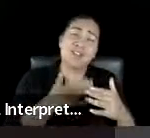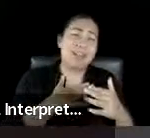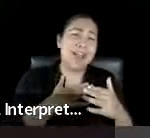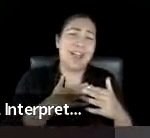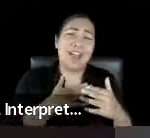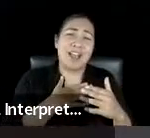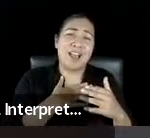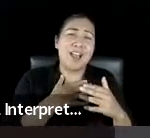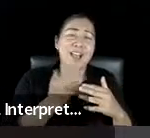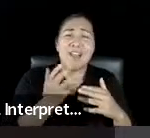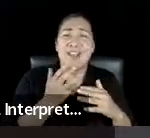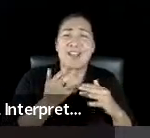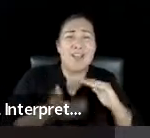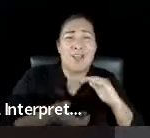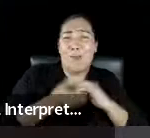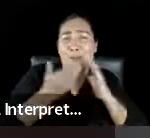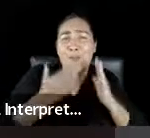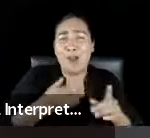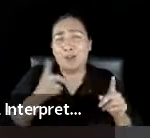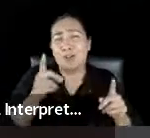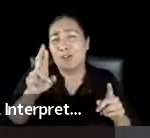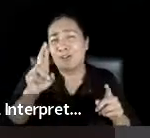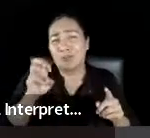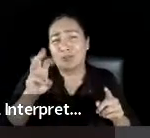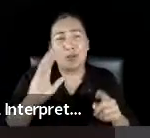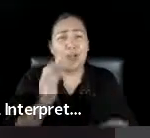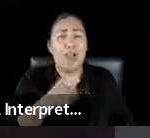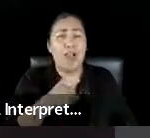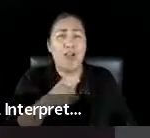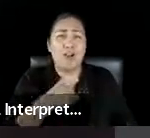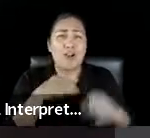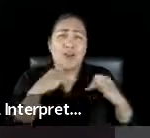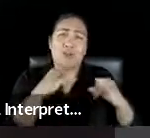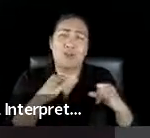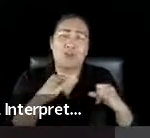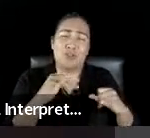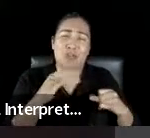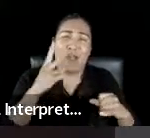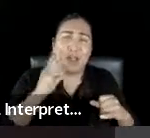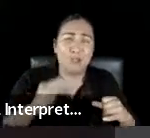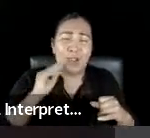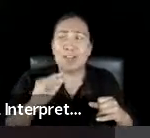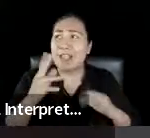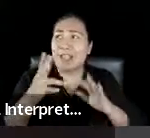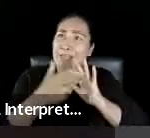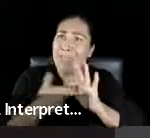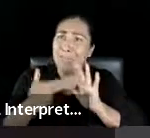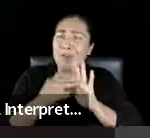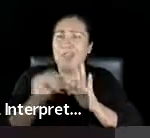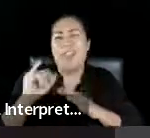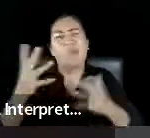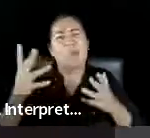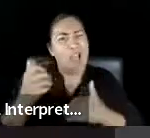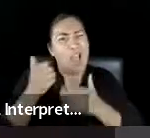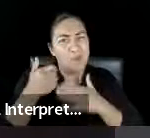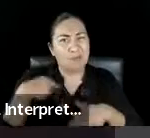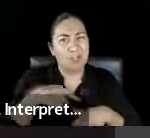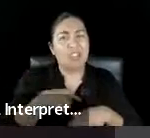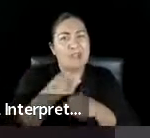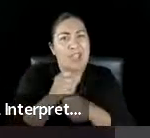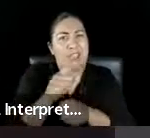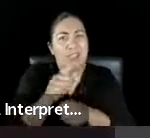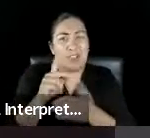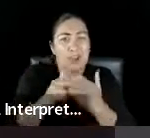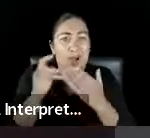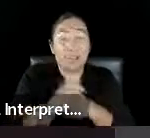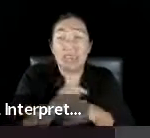Drew, our mutual experience with the harsh effects of labels fueled our passion for this project. We hope that anyone who watches this video realizes that